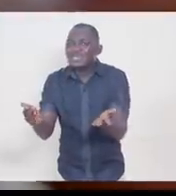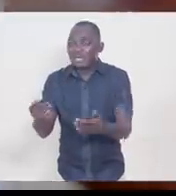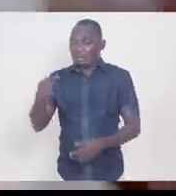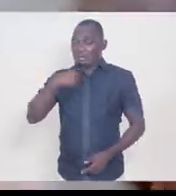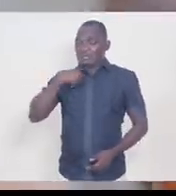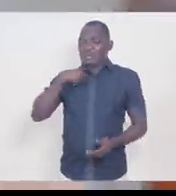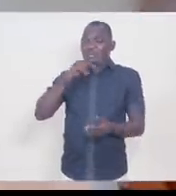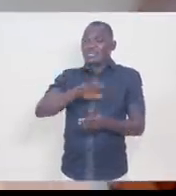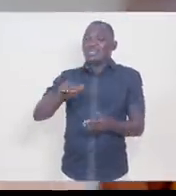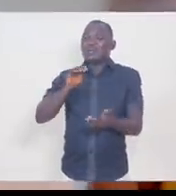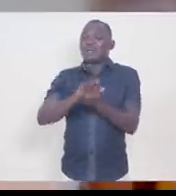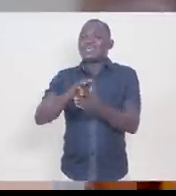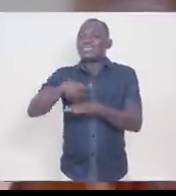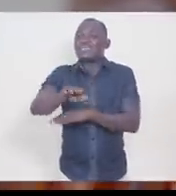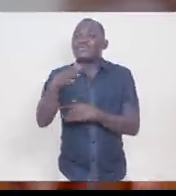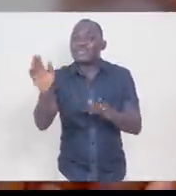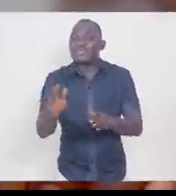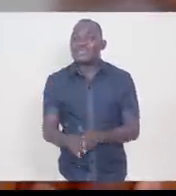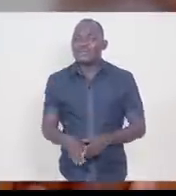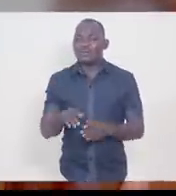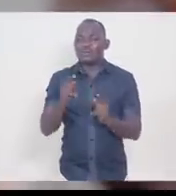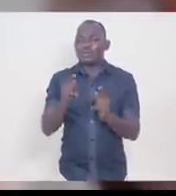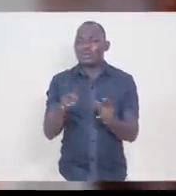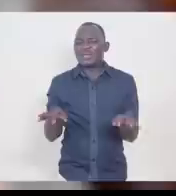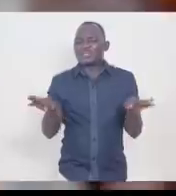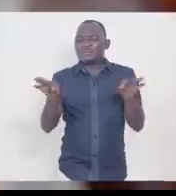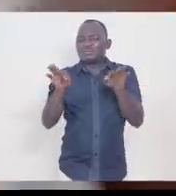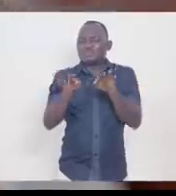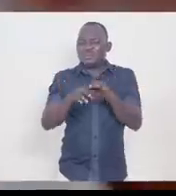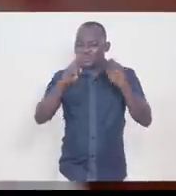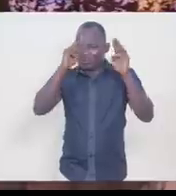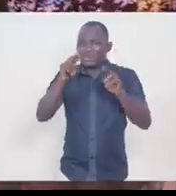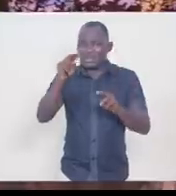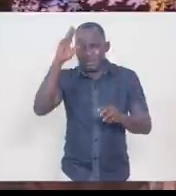I married them off to very responsible men.